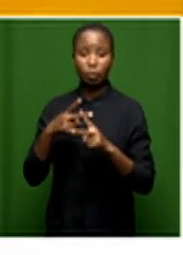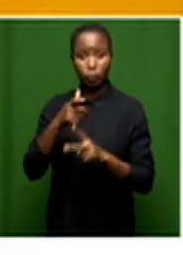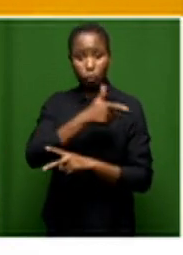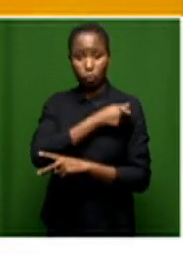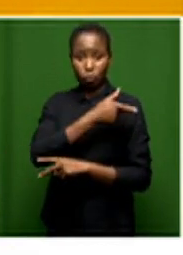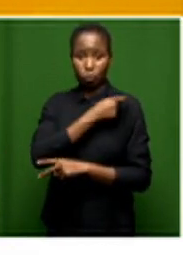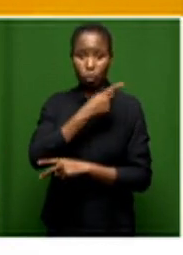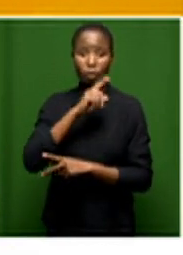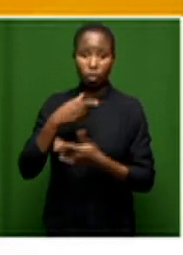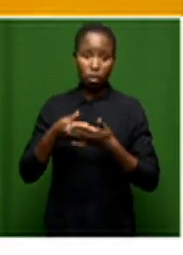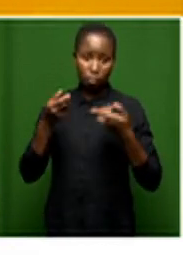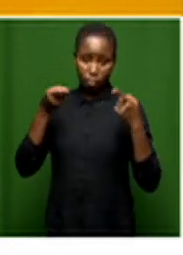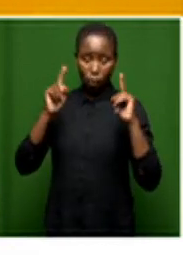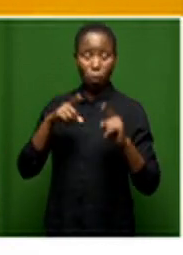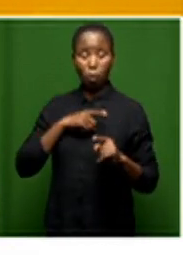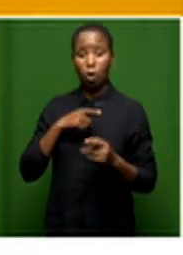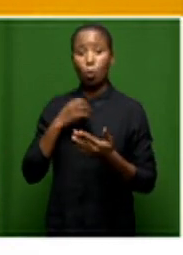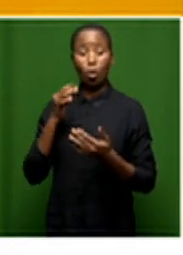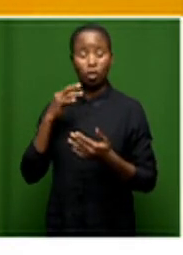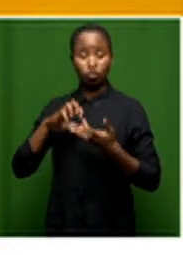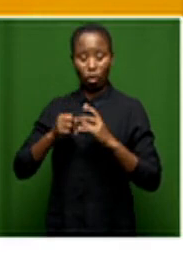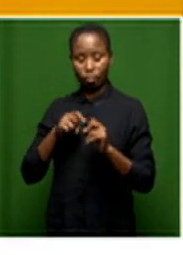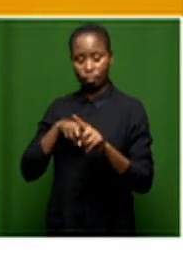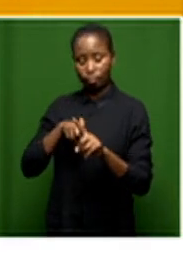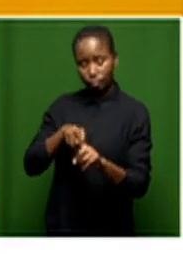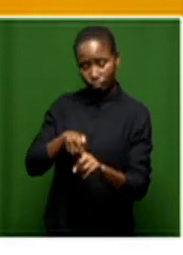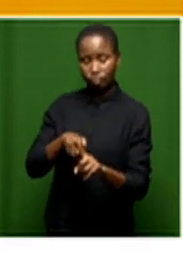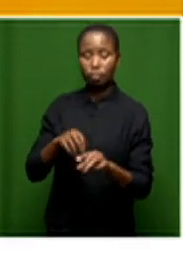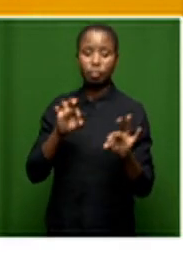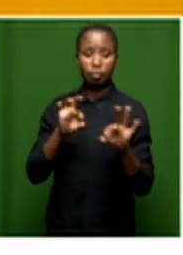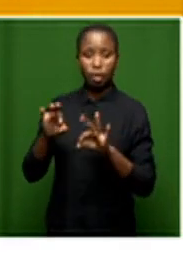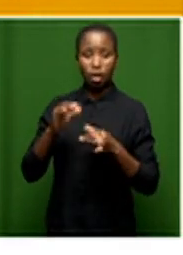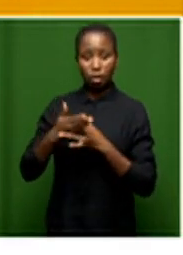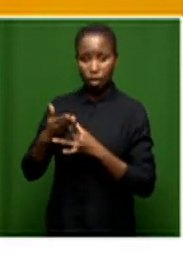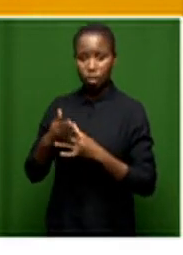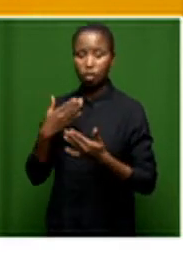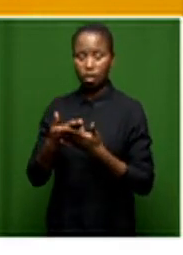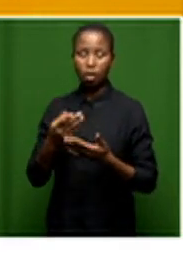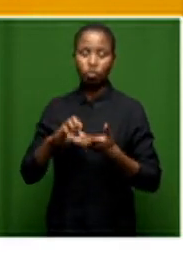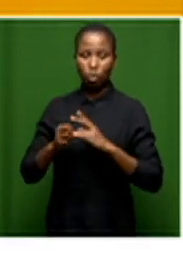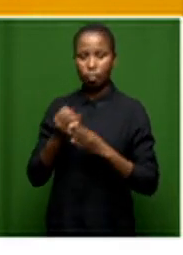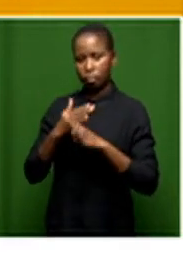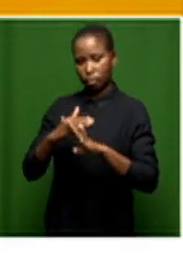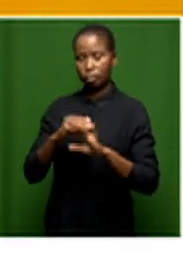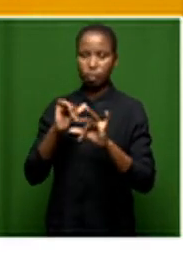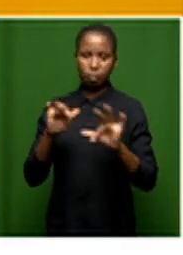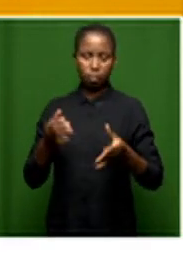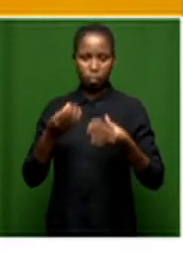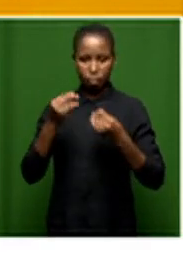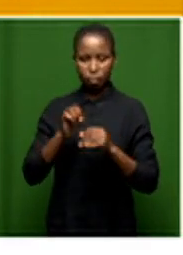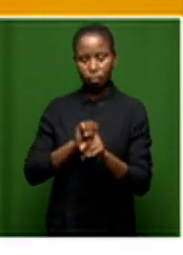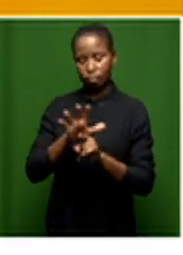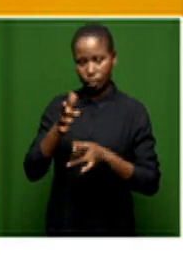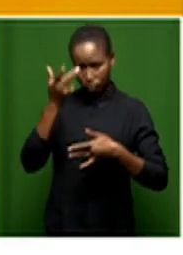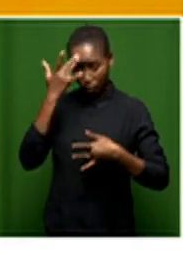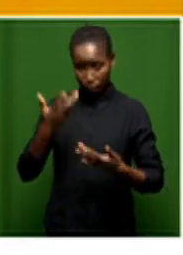harmful, especially in trying to track COVID cases and prevent people from becoming infected. So to discuss this, we are